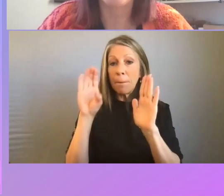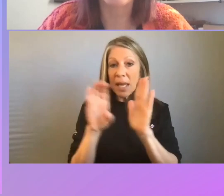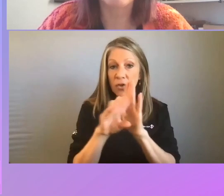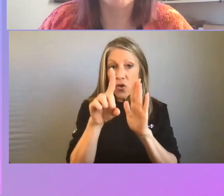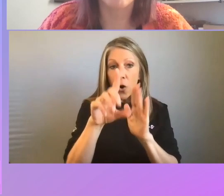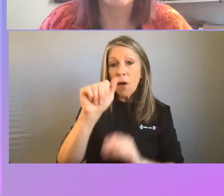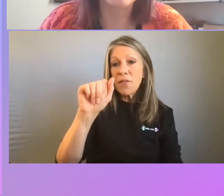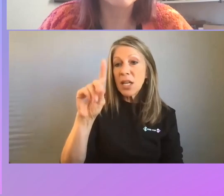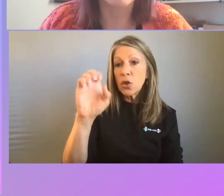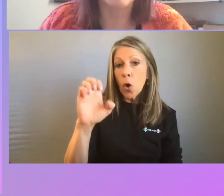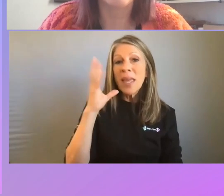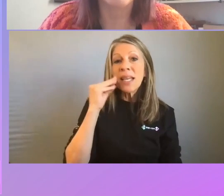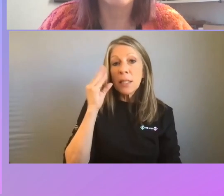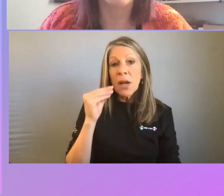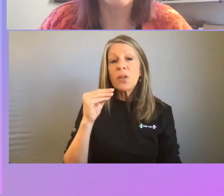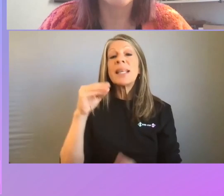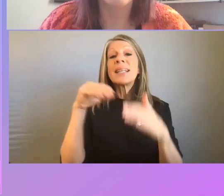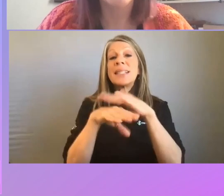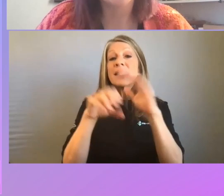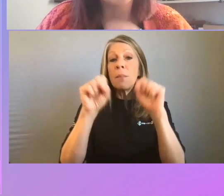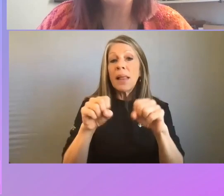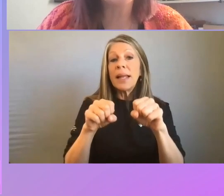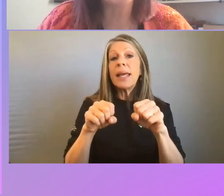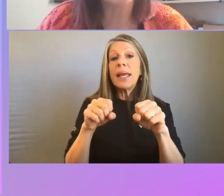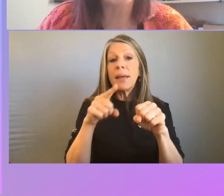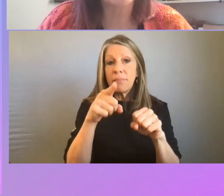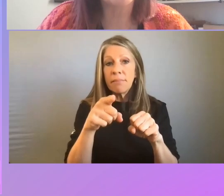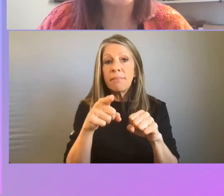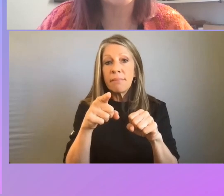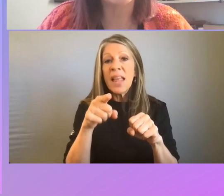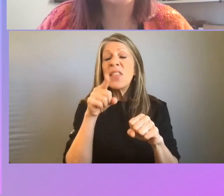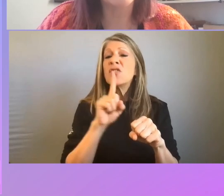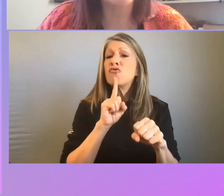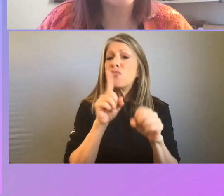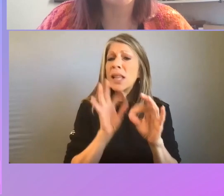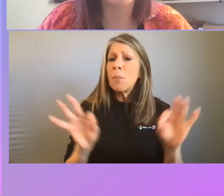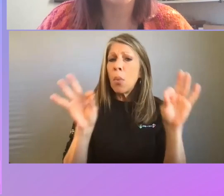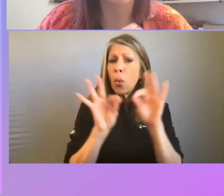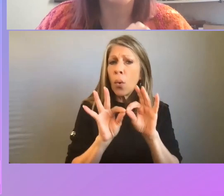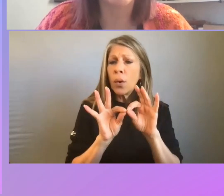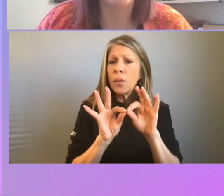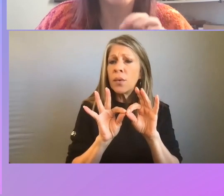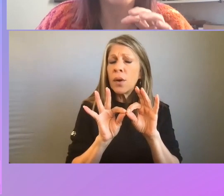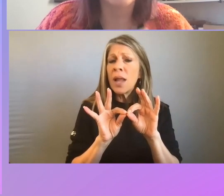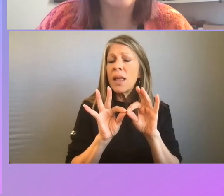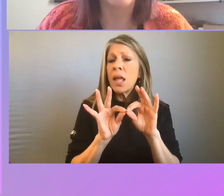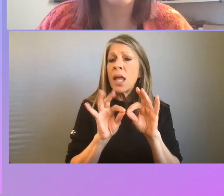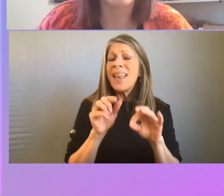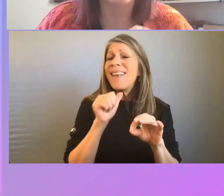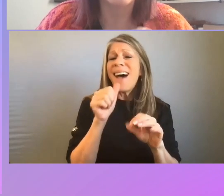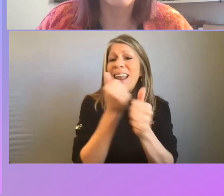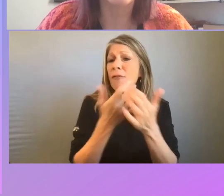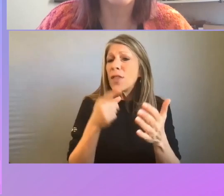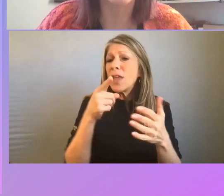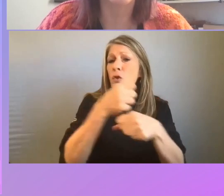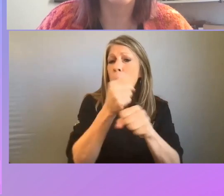Adobe Experience Platform accessibility help documentation. This is really useful because not everything that you create